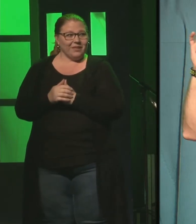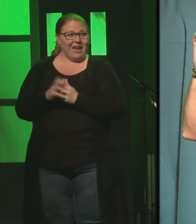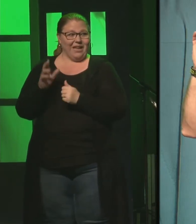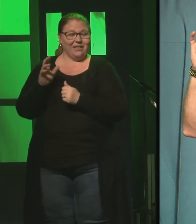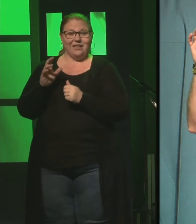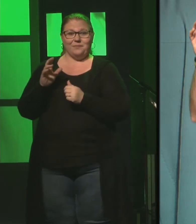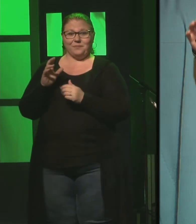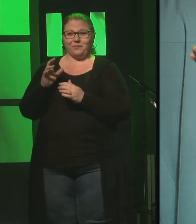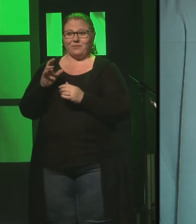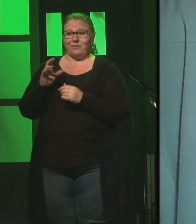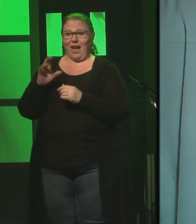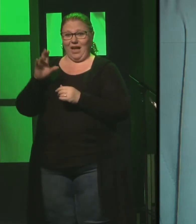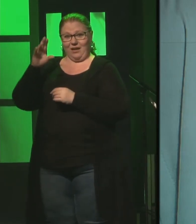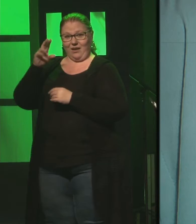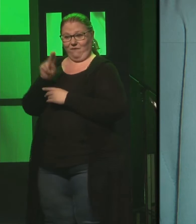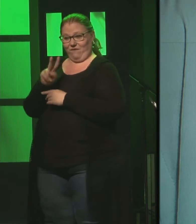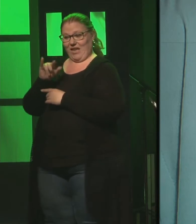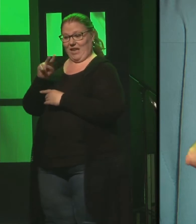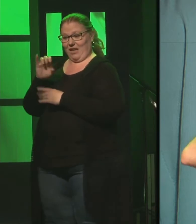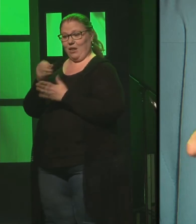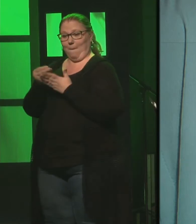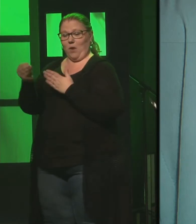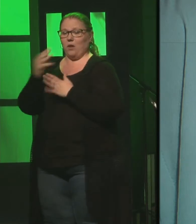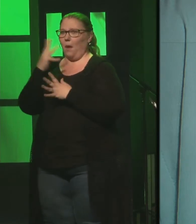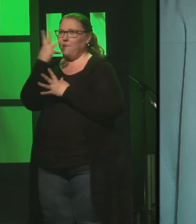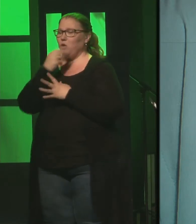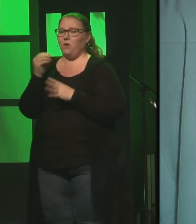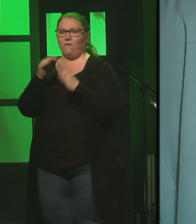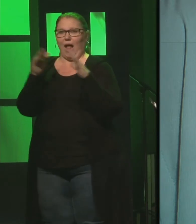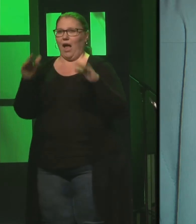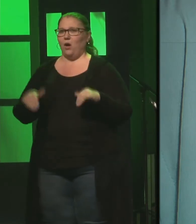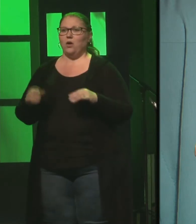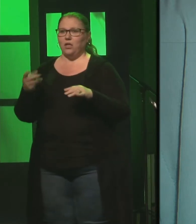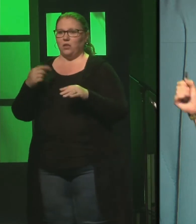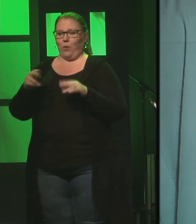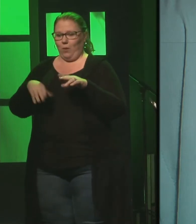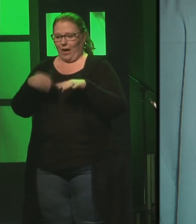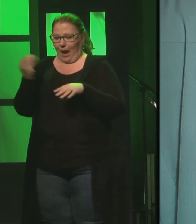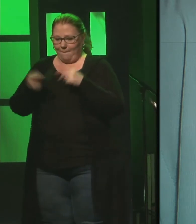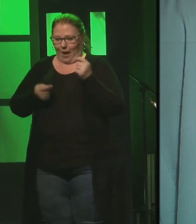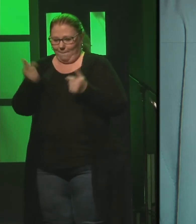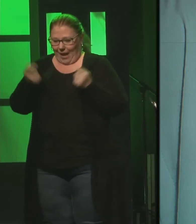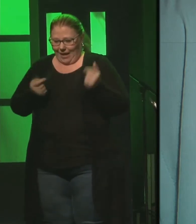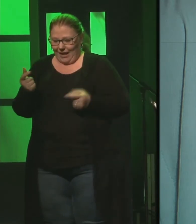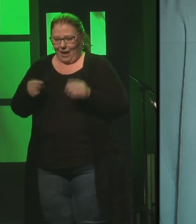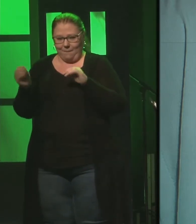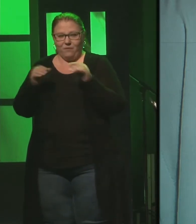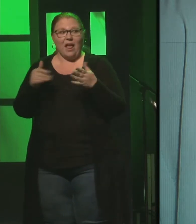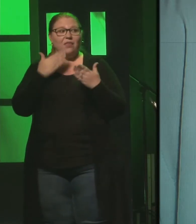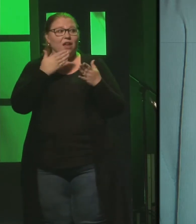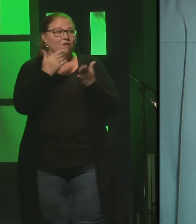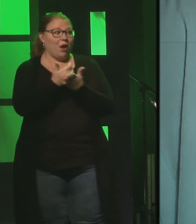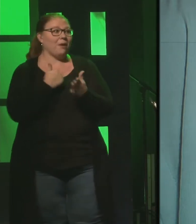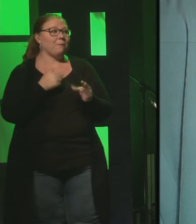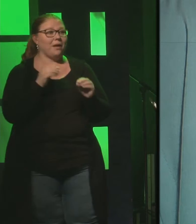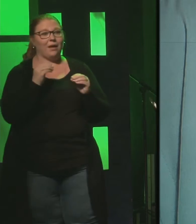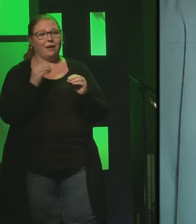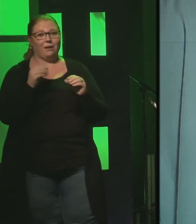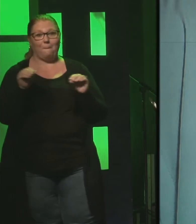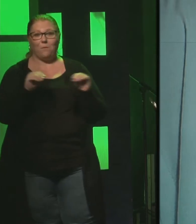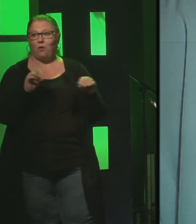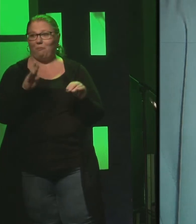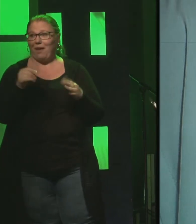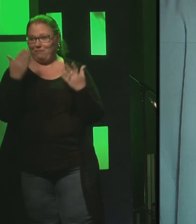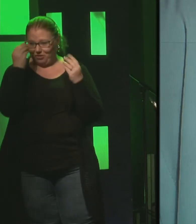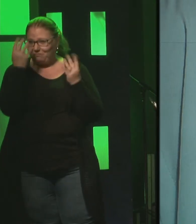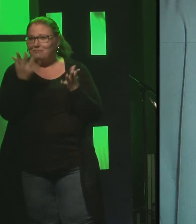really beautiful home in the community, and we're unpacking it, we're moving stuff in, just like many of you were doing with me. Thank you so very much, by the way, this weekend.